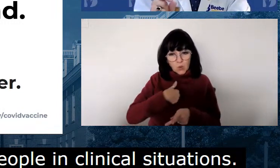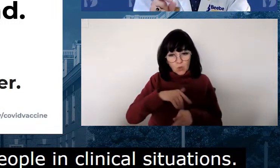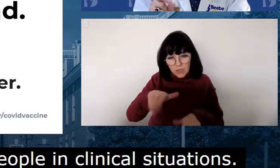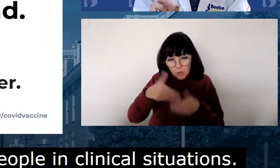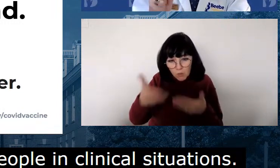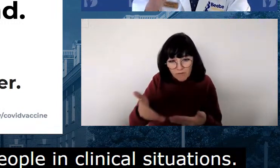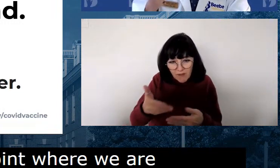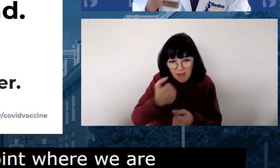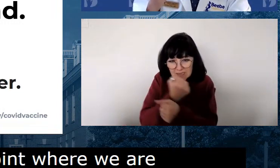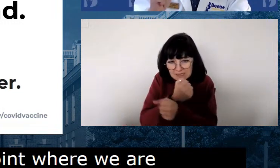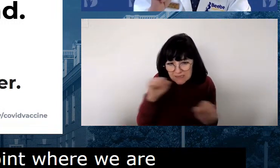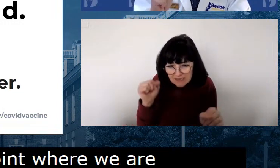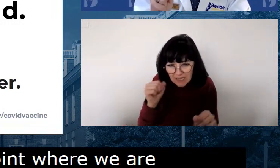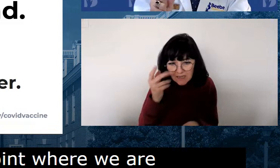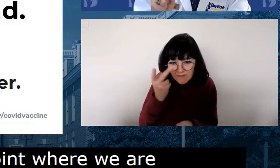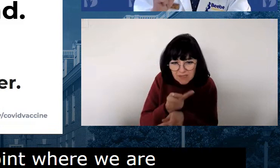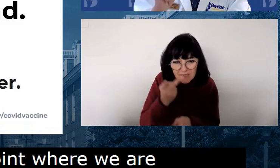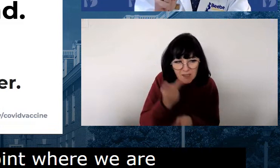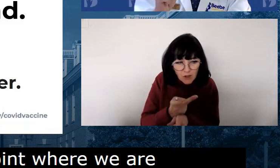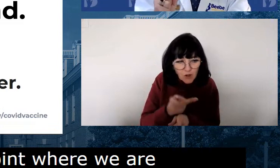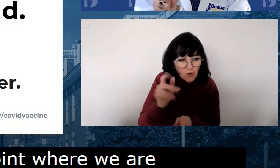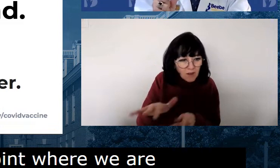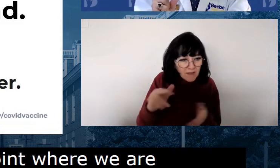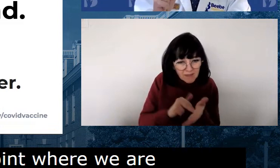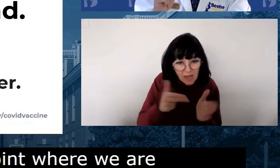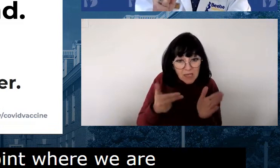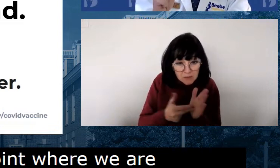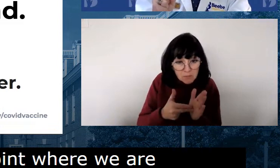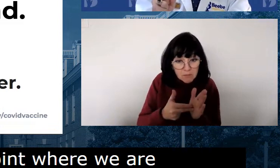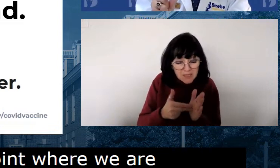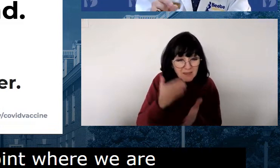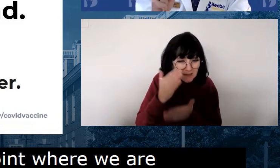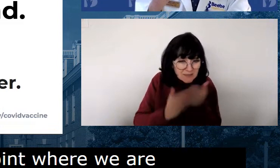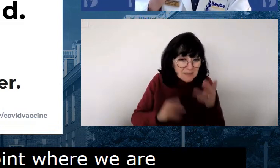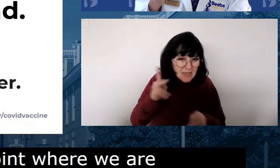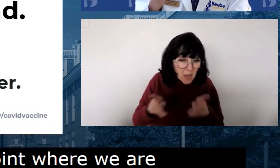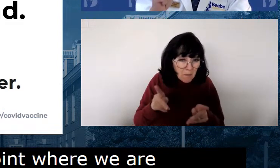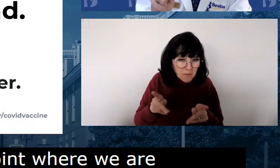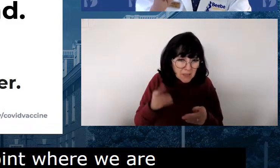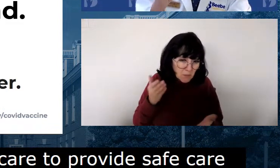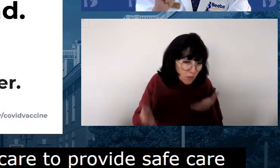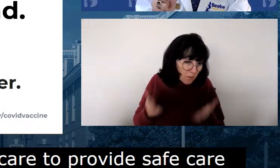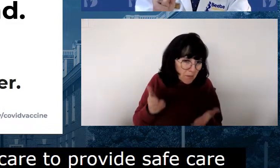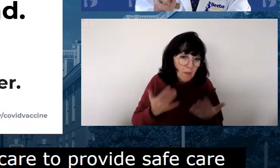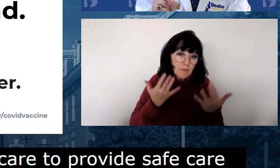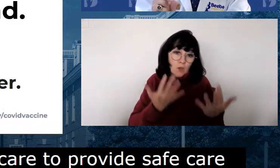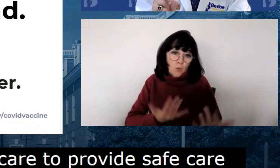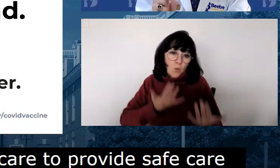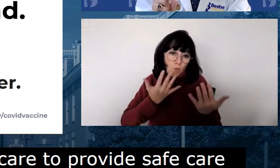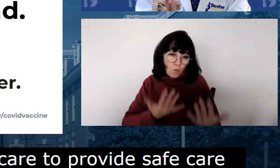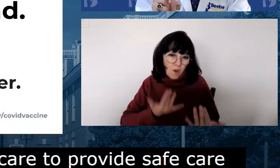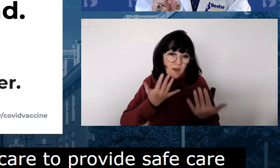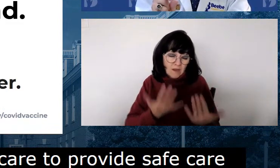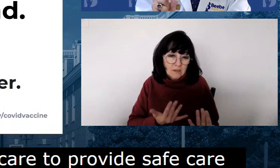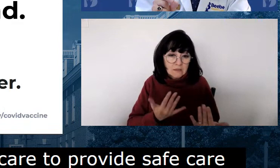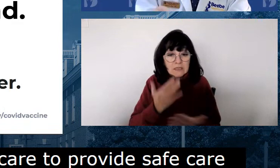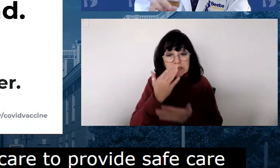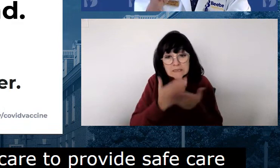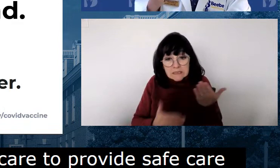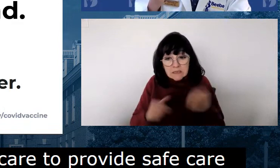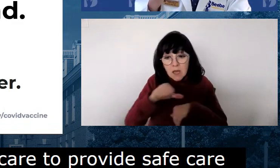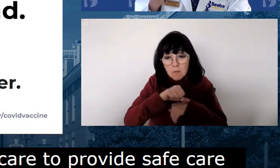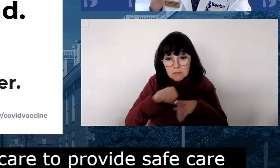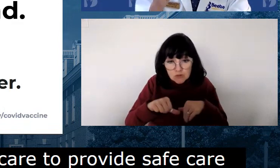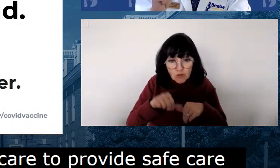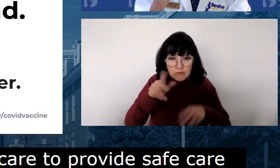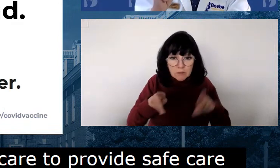safe care. But that does mean that you'll have to wait for things like those non-emergent surgeries, right?